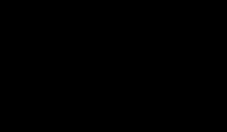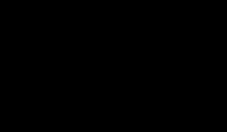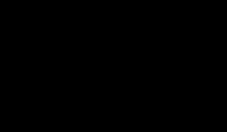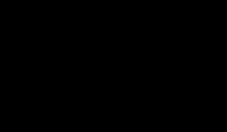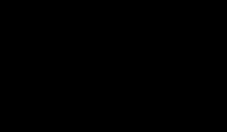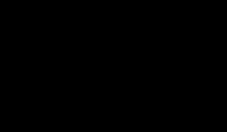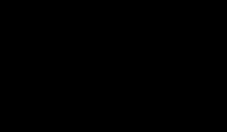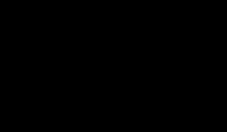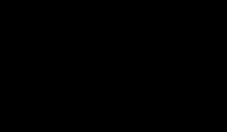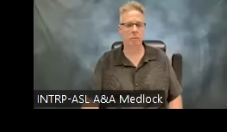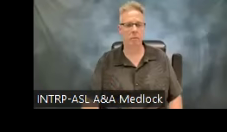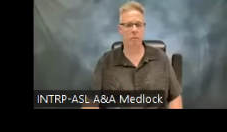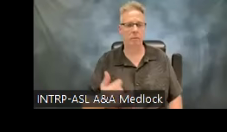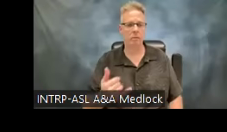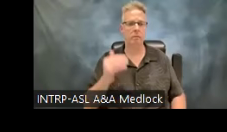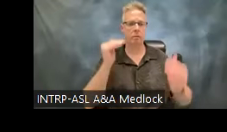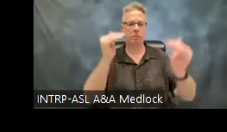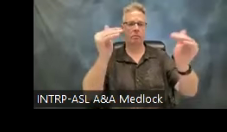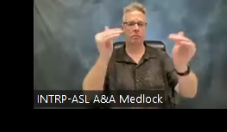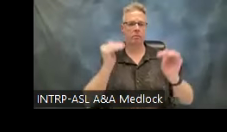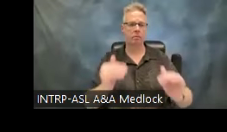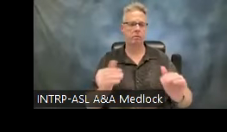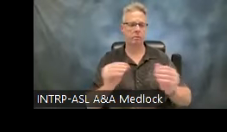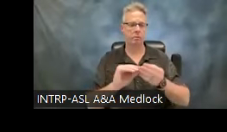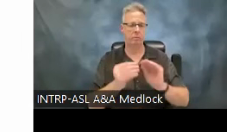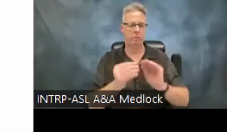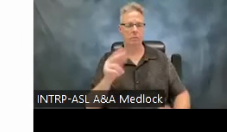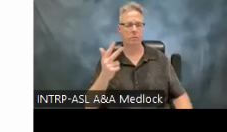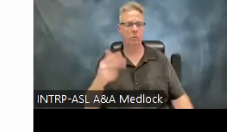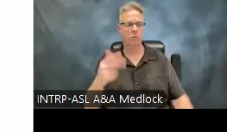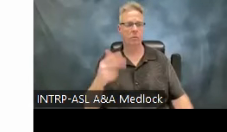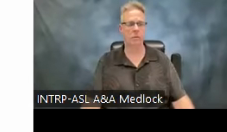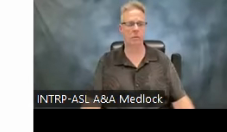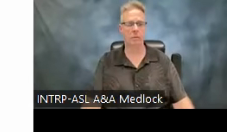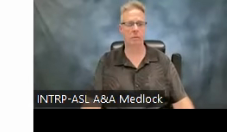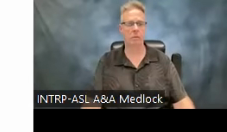Okay, can we move on to number 3?